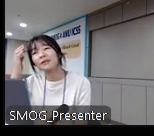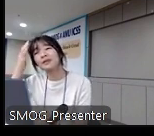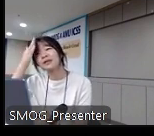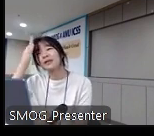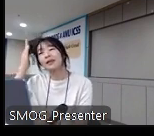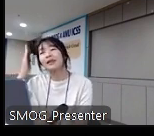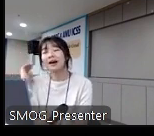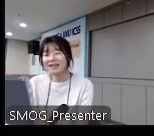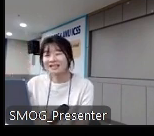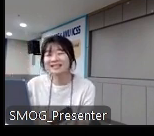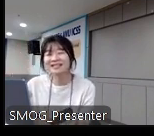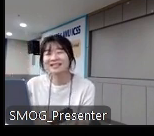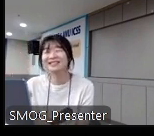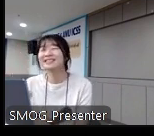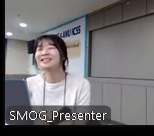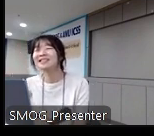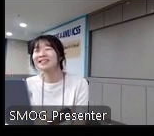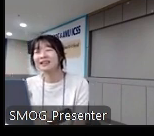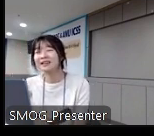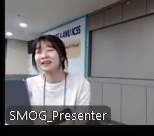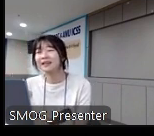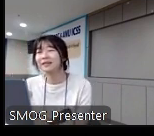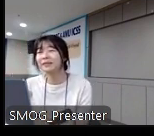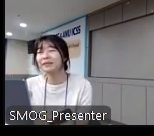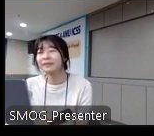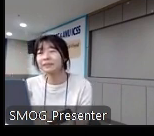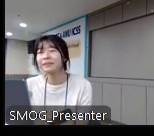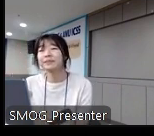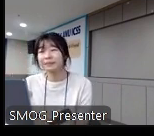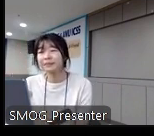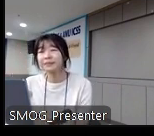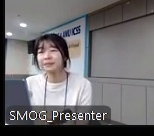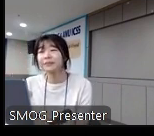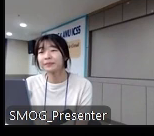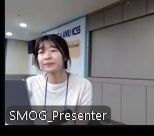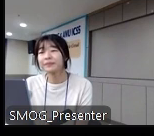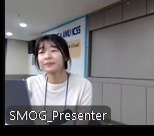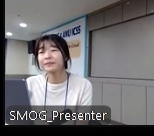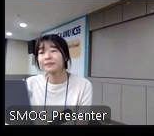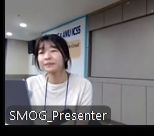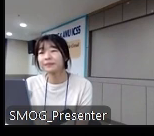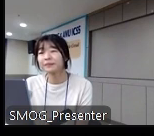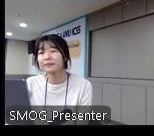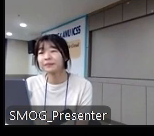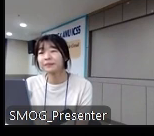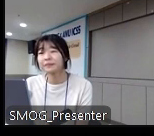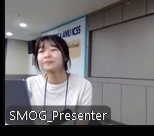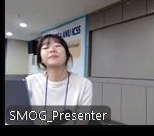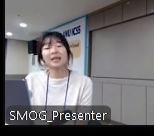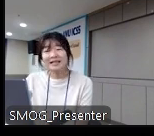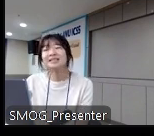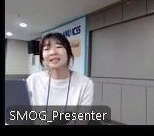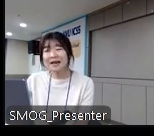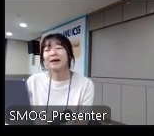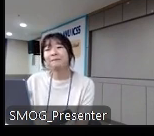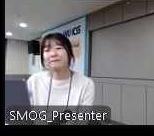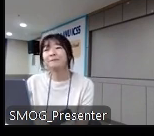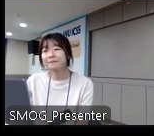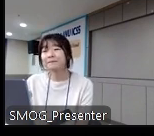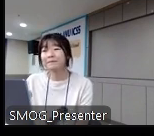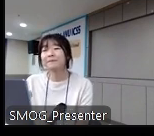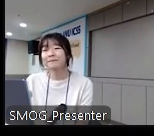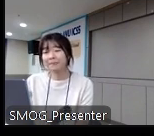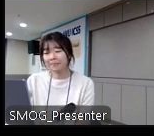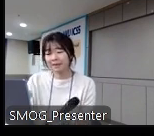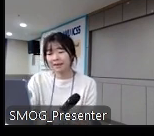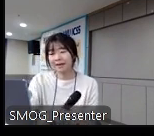that didn't order. Yes. Yeah. So the narrative one, this graph and the next graph, I guess, imply that that's the least helpful, Yes. right? Yeah. Mm-hmm.